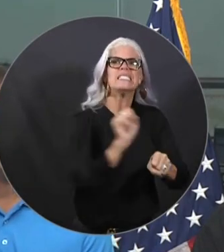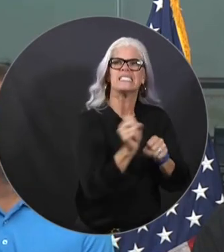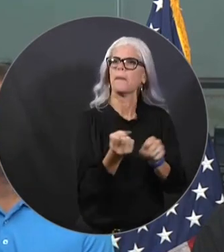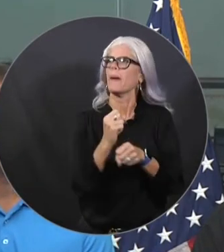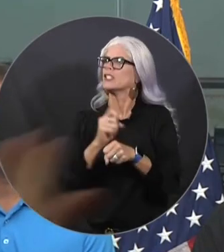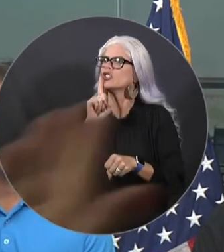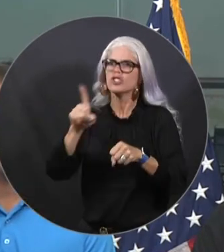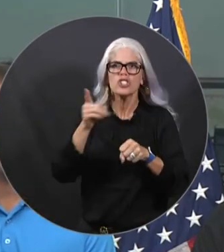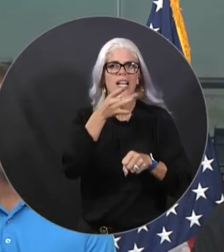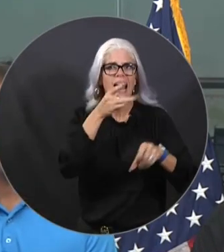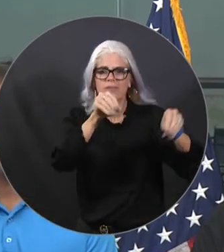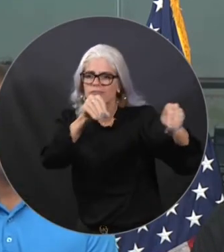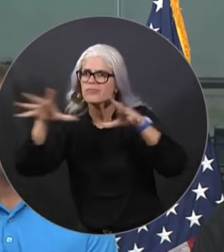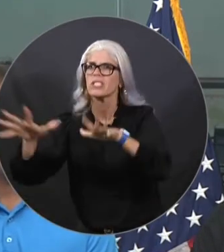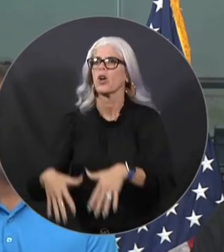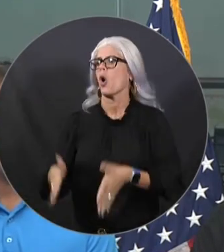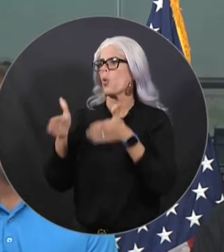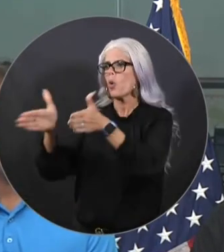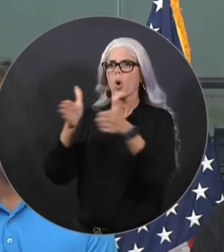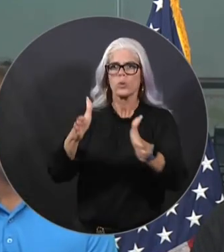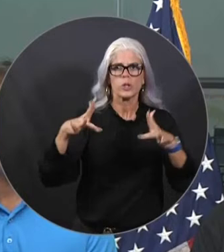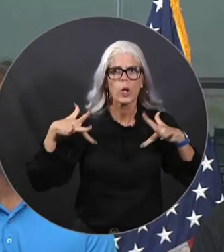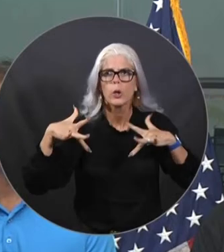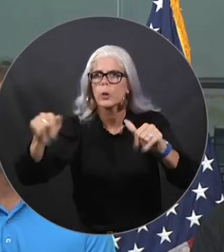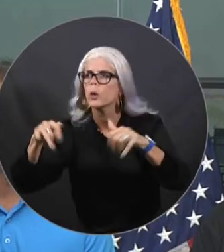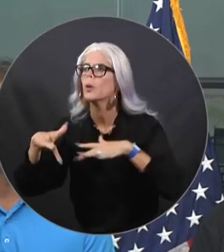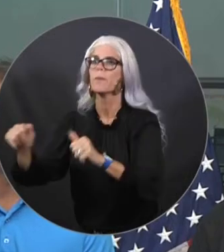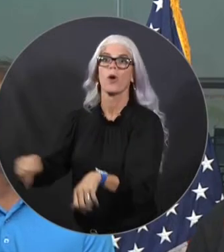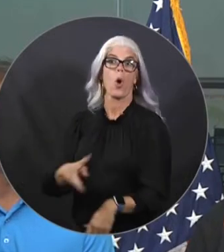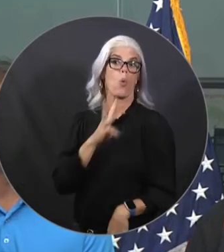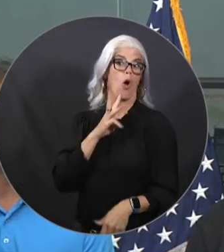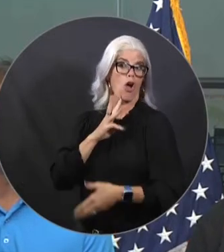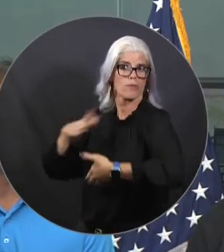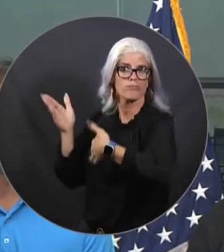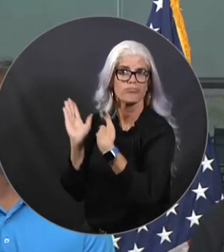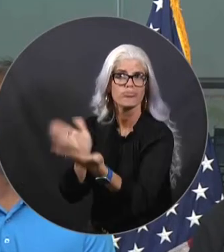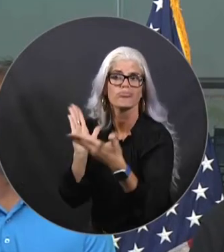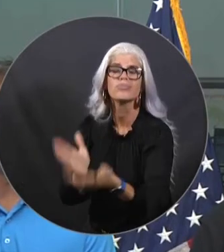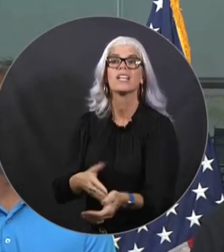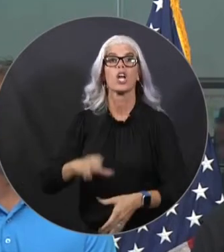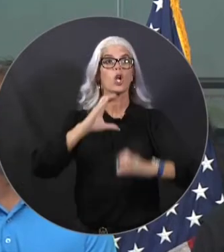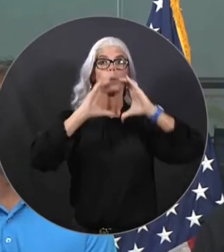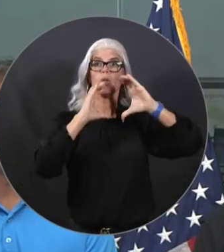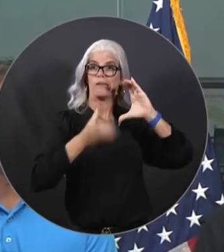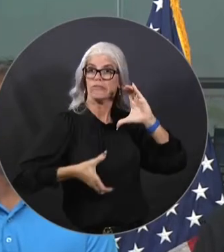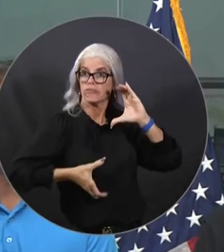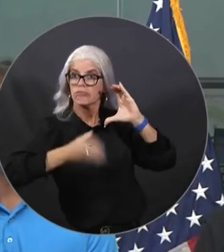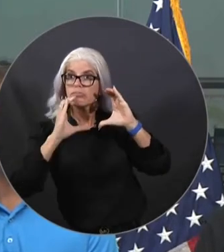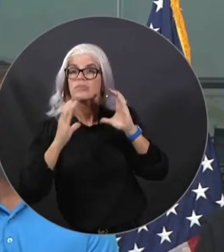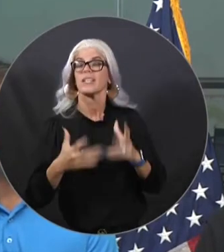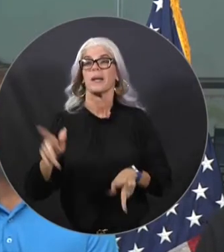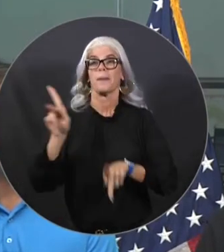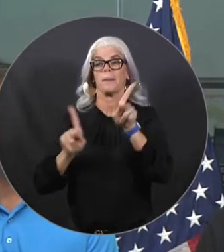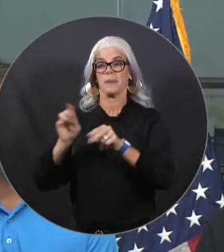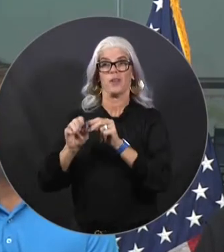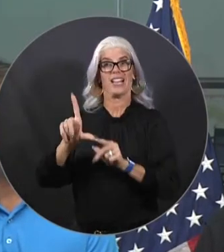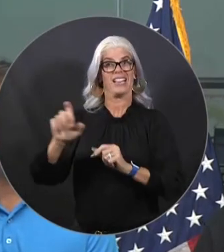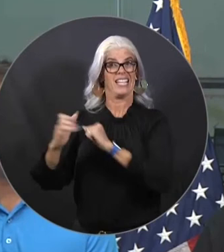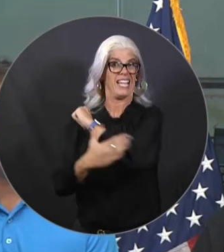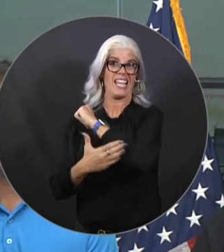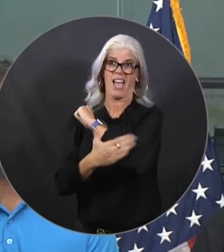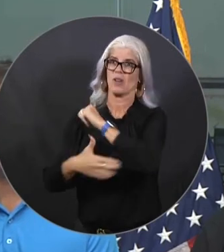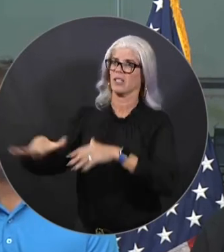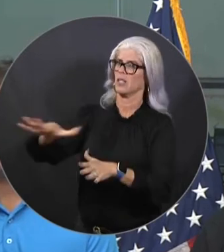restoring communications. Talking with local folks in Lee County, probably the biggest immediate hurdle that they're facing